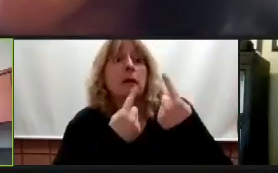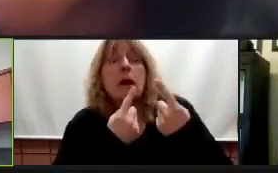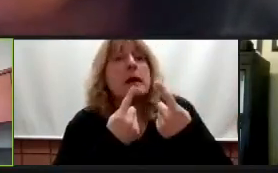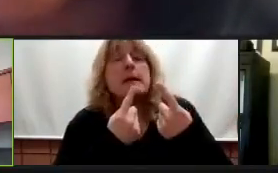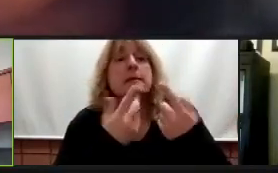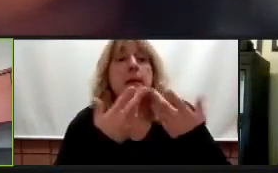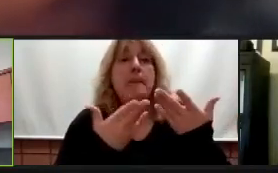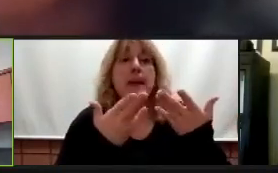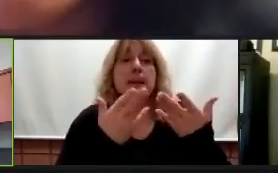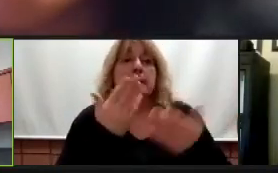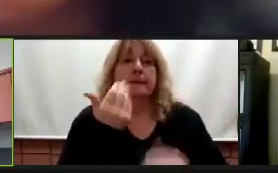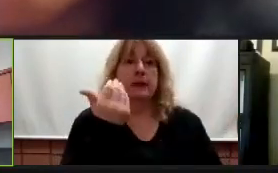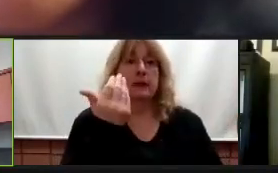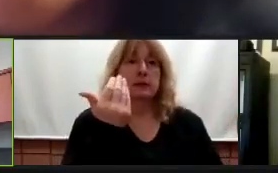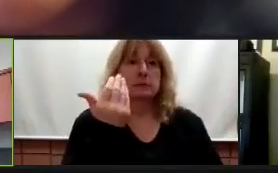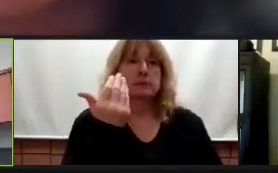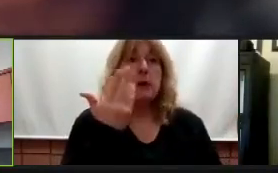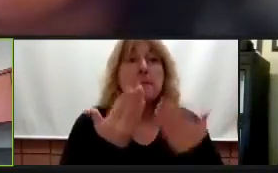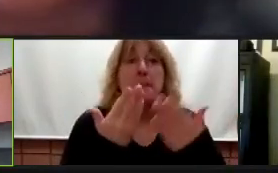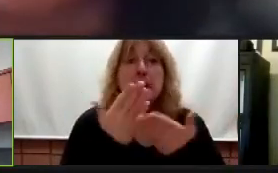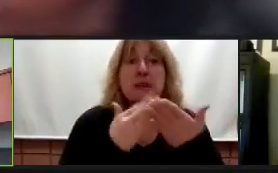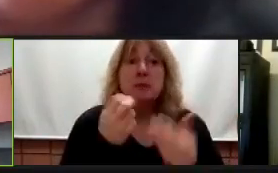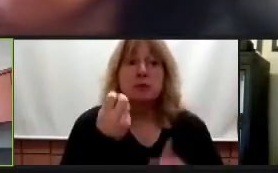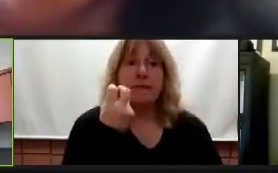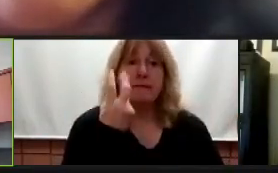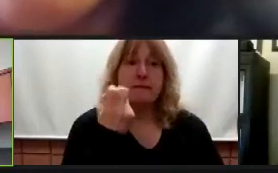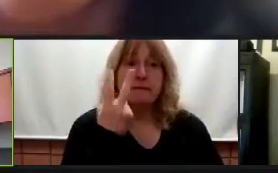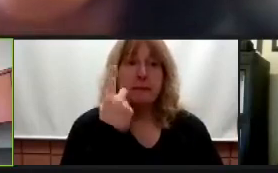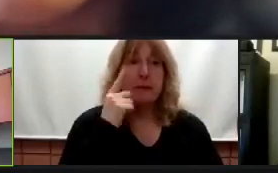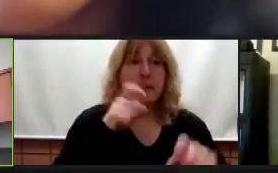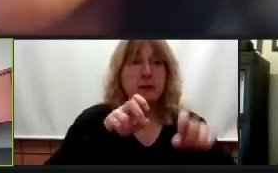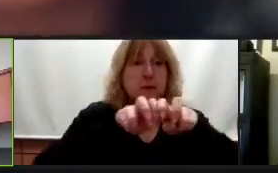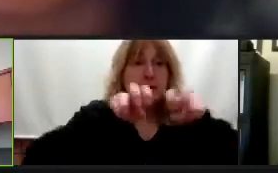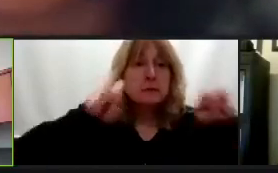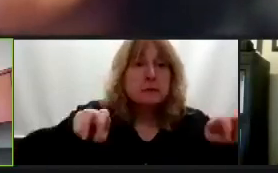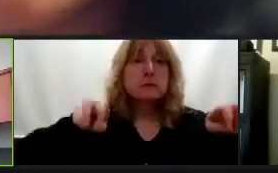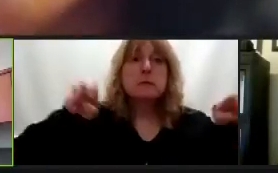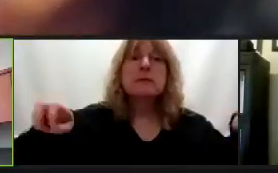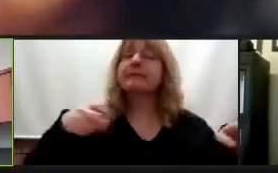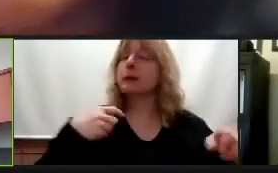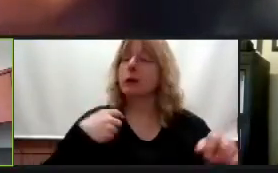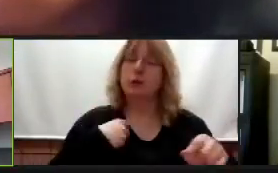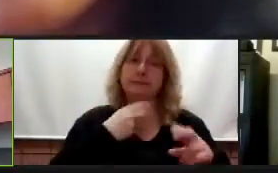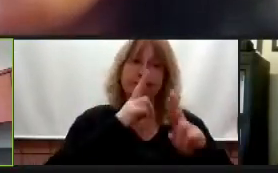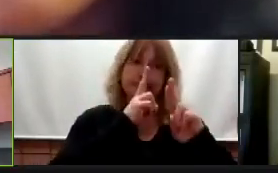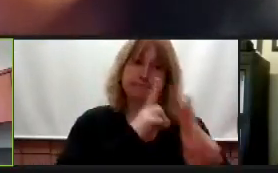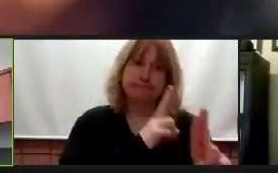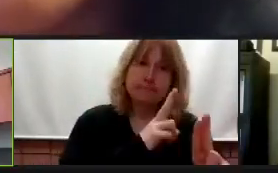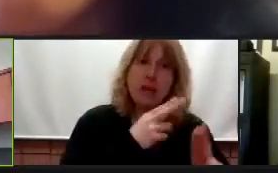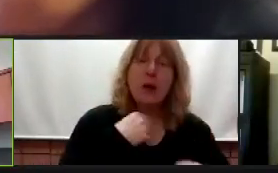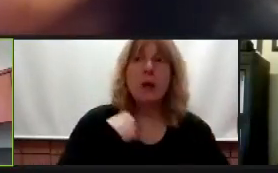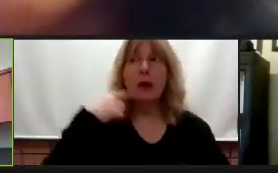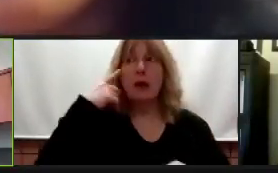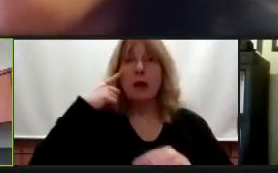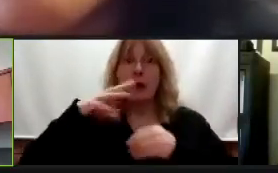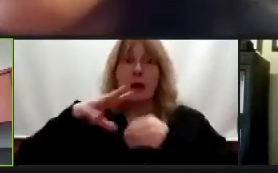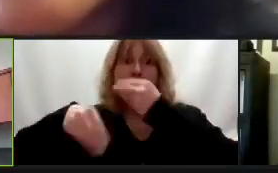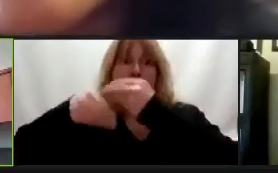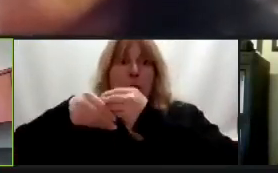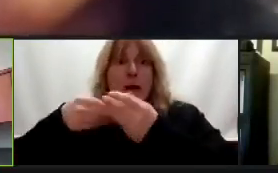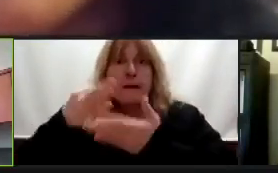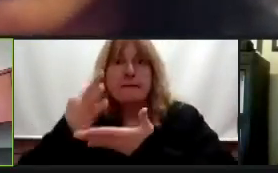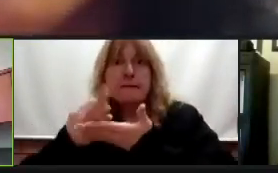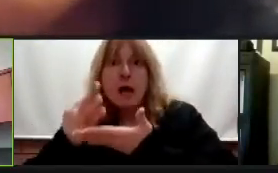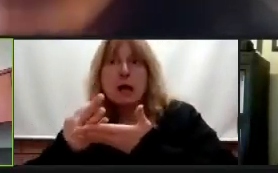15. In some instances, it may be 12. And so that's something that we've honored. As we think about additional funding, and much of the funding that's coming